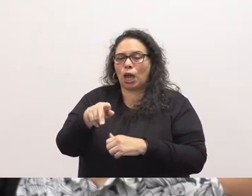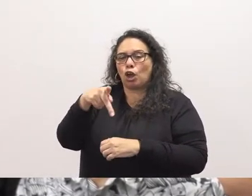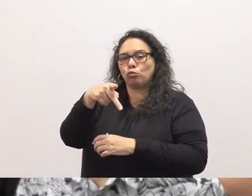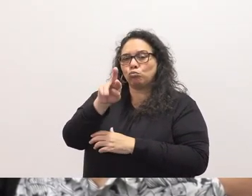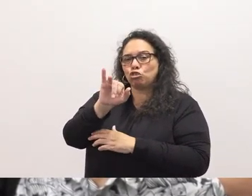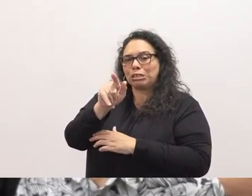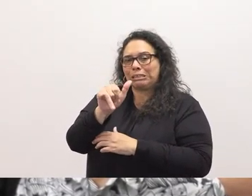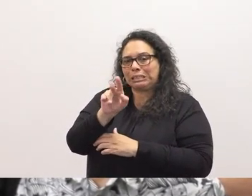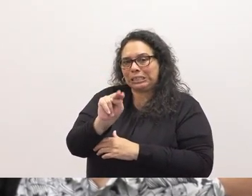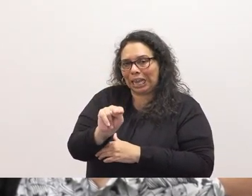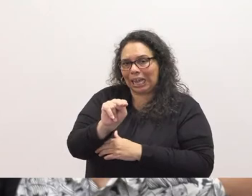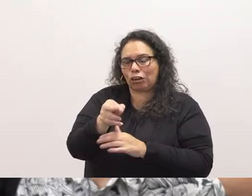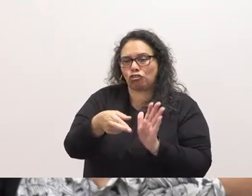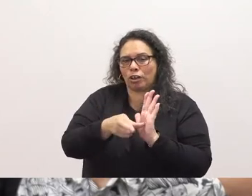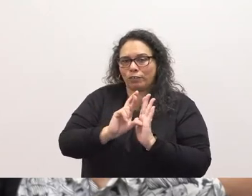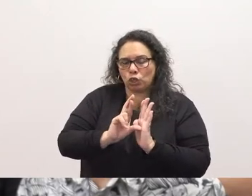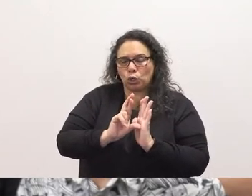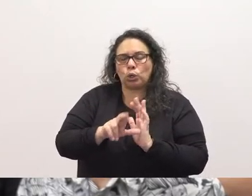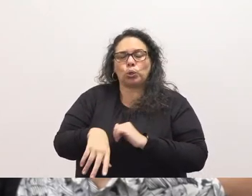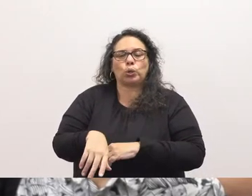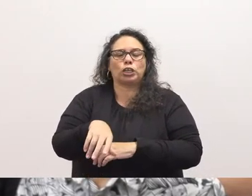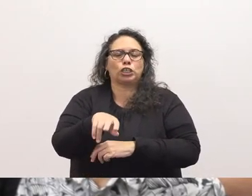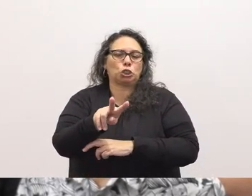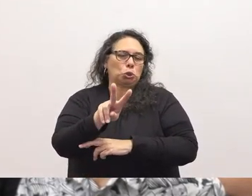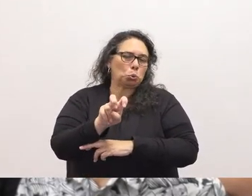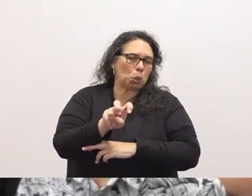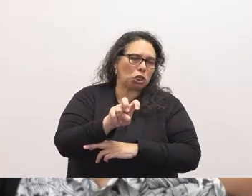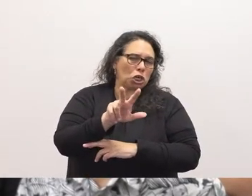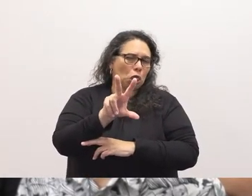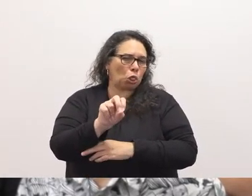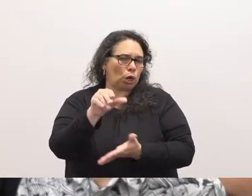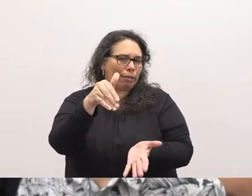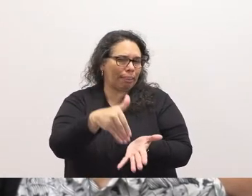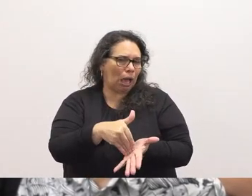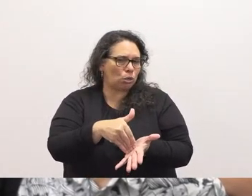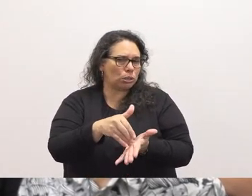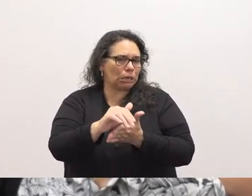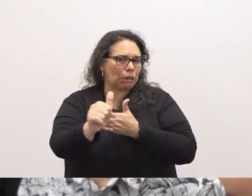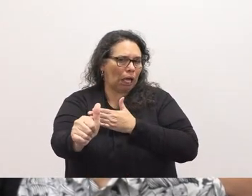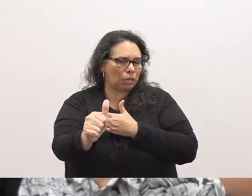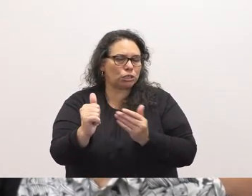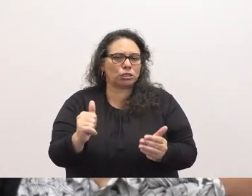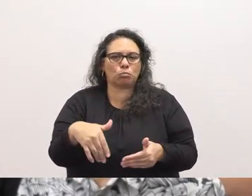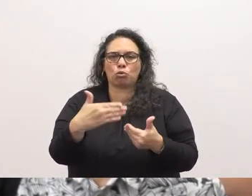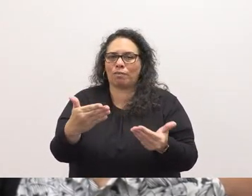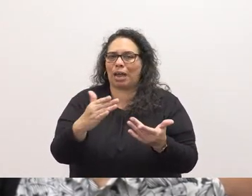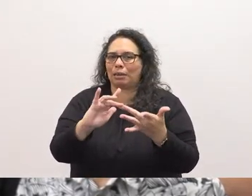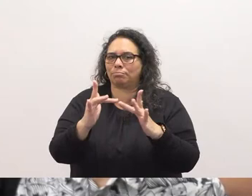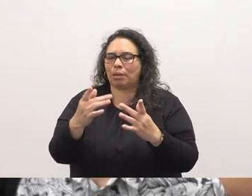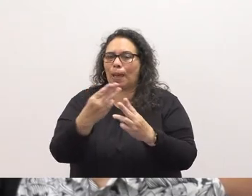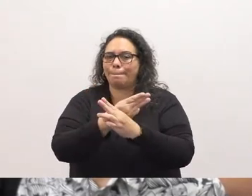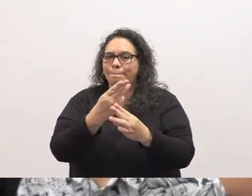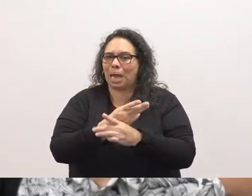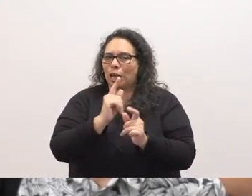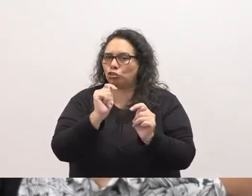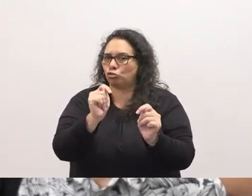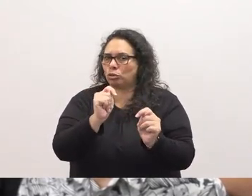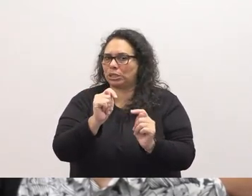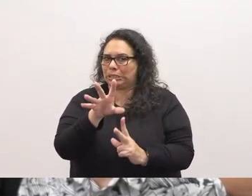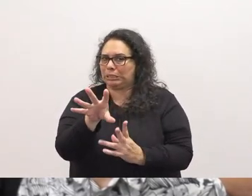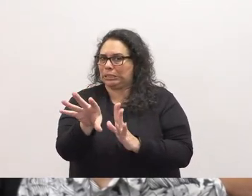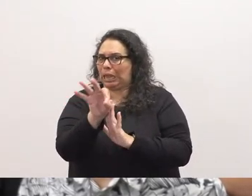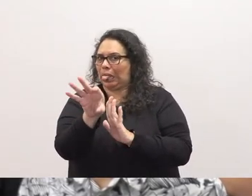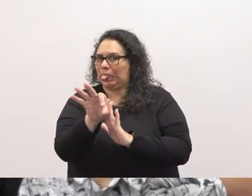item 63, approximately $230,000 to provide online math tutoring to select